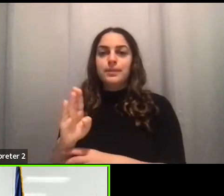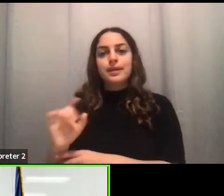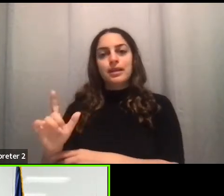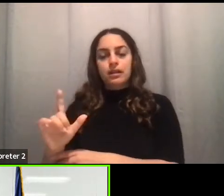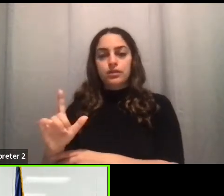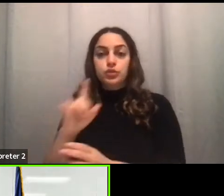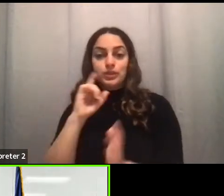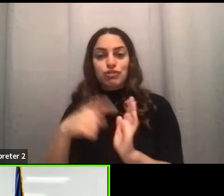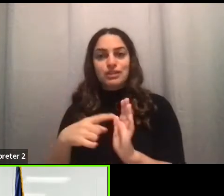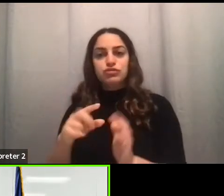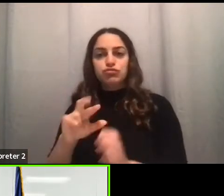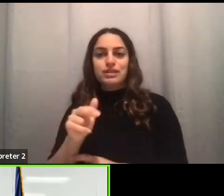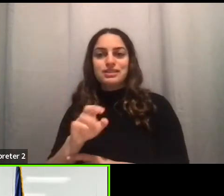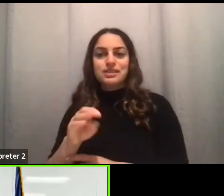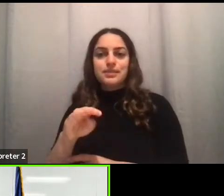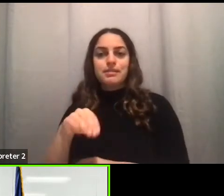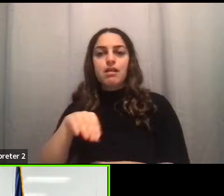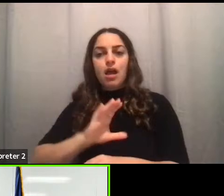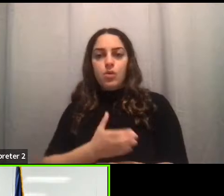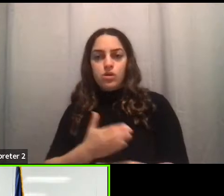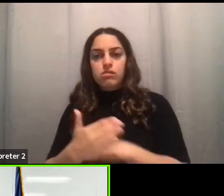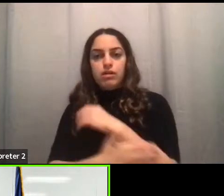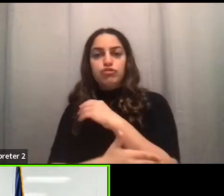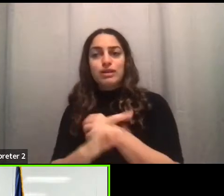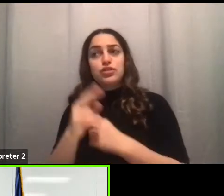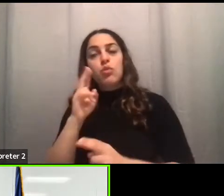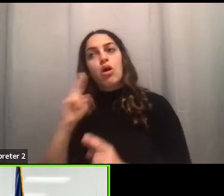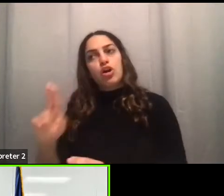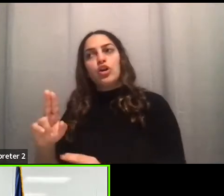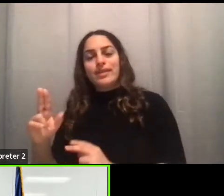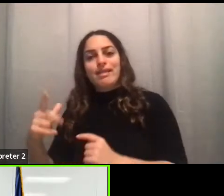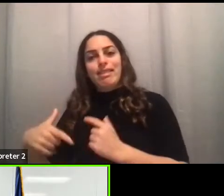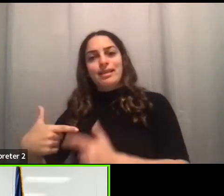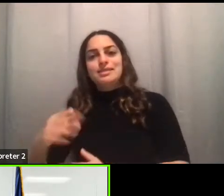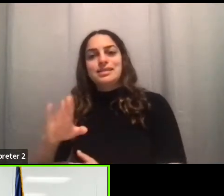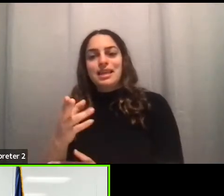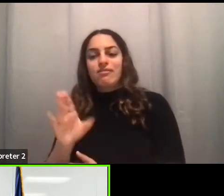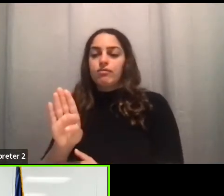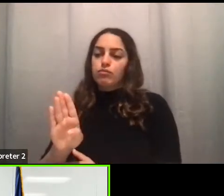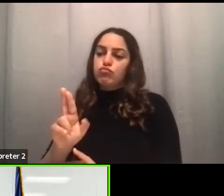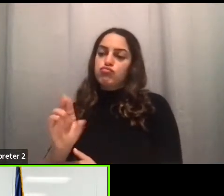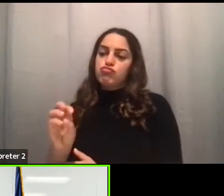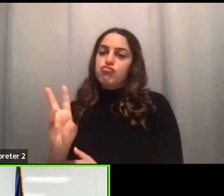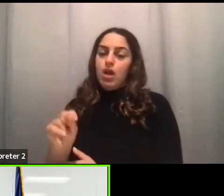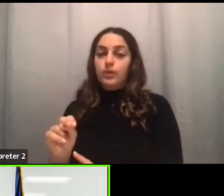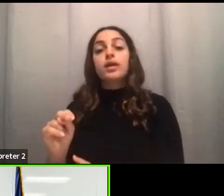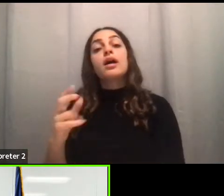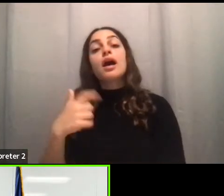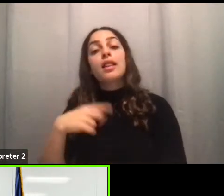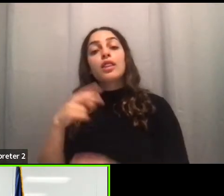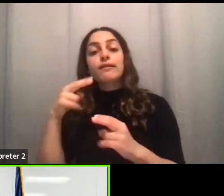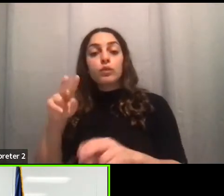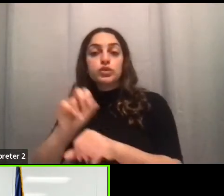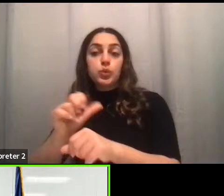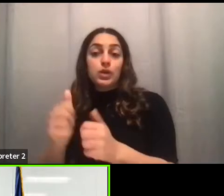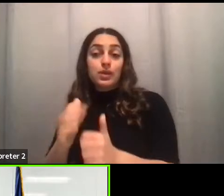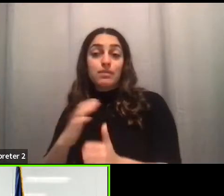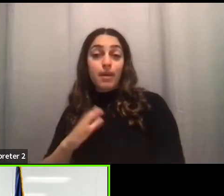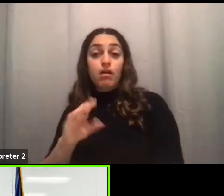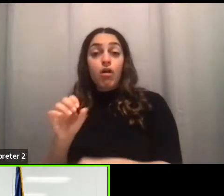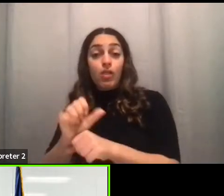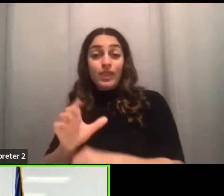country and to honor the legacy of brown i look forward to working with my colleagues our witnesses and our